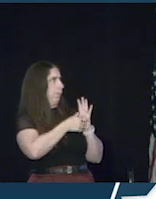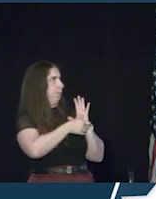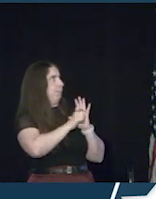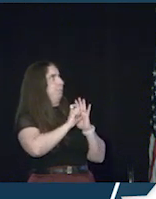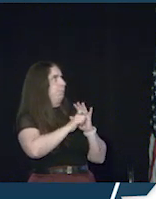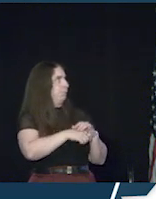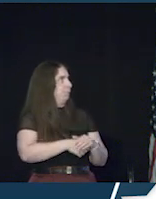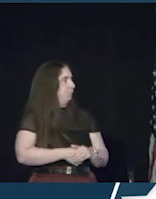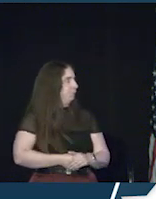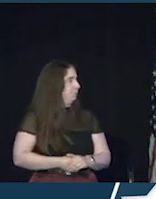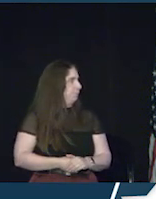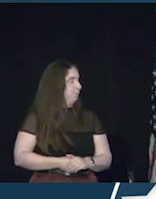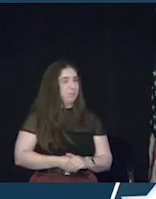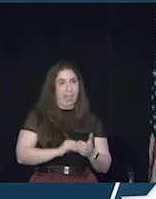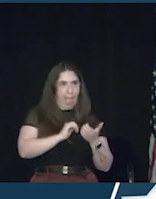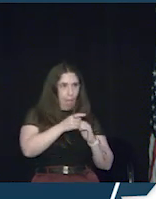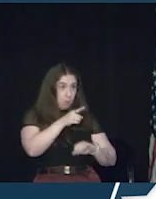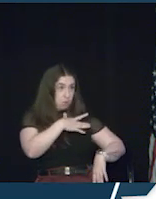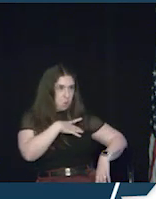How do you like them apples?